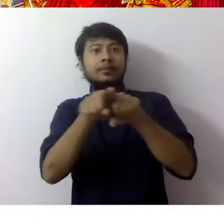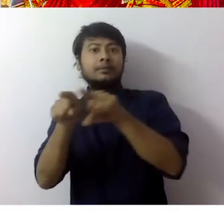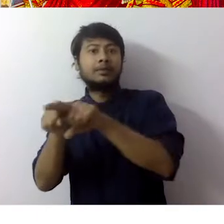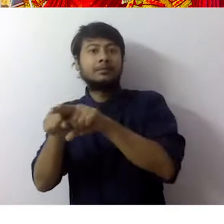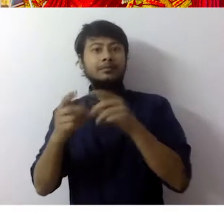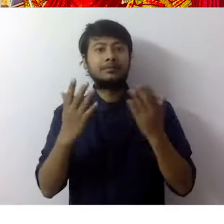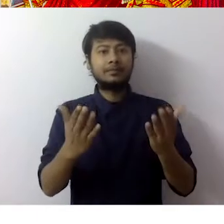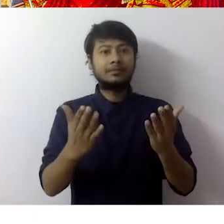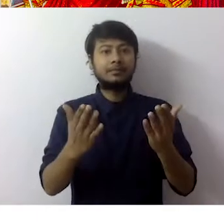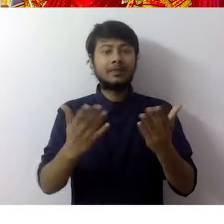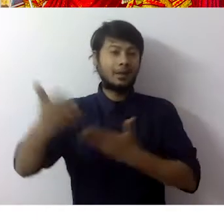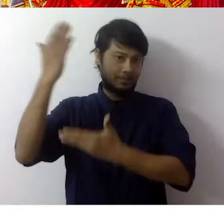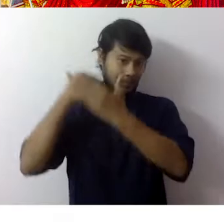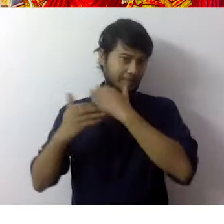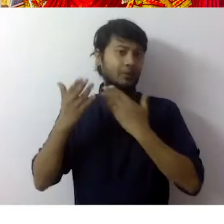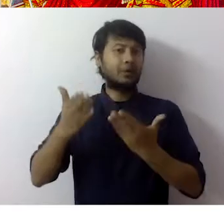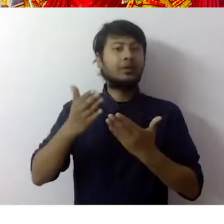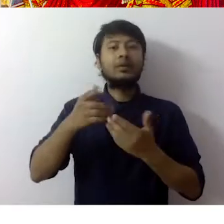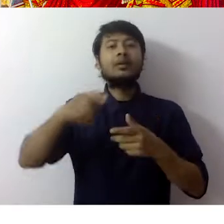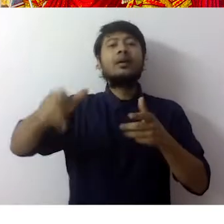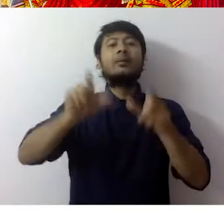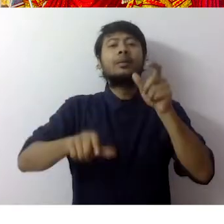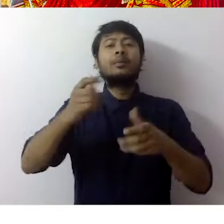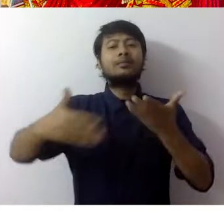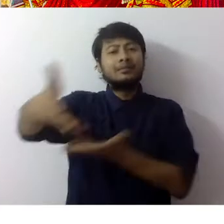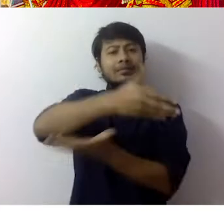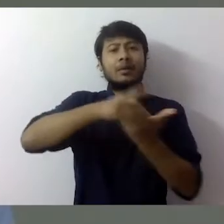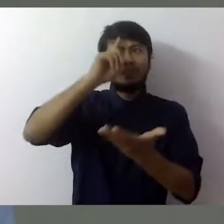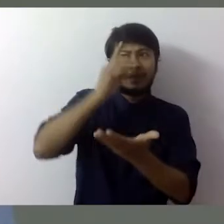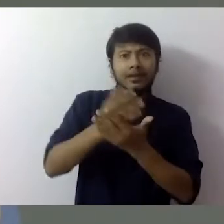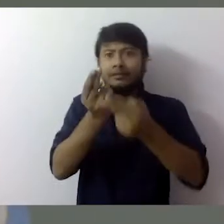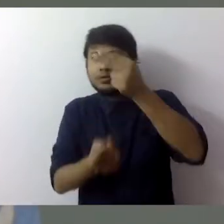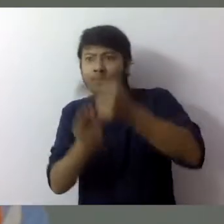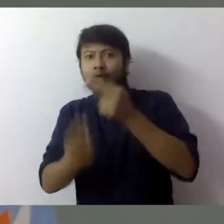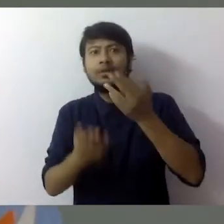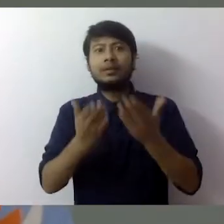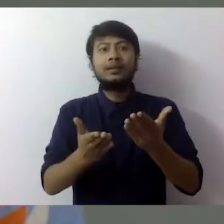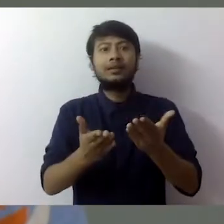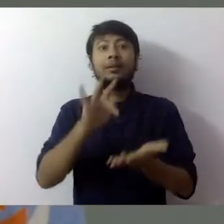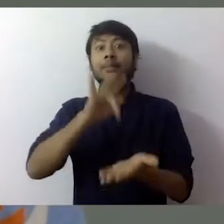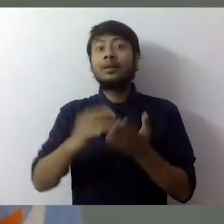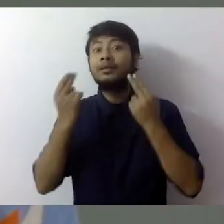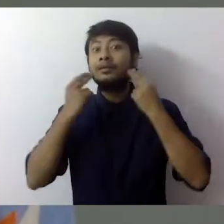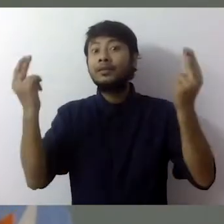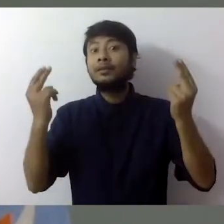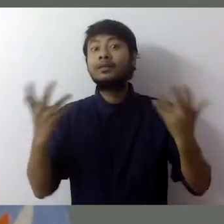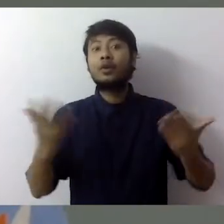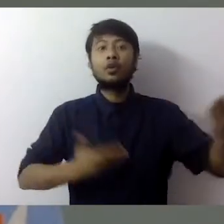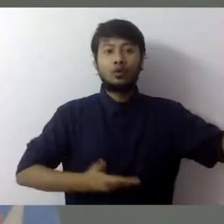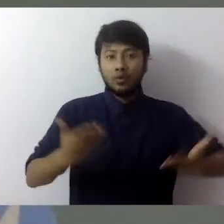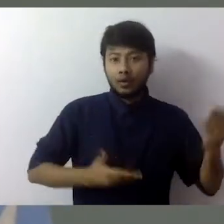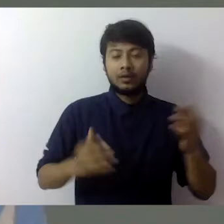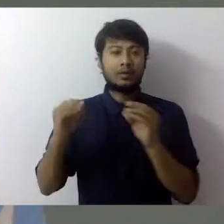the popular printed imagery in India in the 19th and 20th centuries. Calcutta and Bombay emerged as two